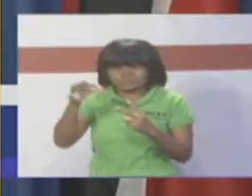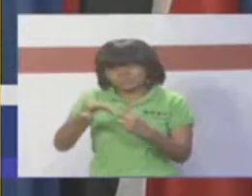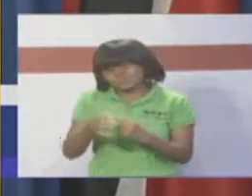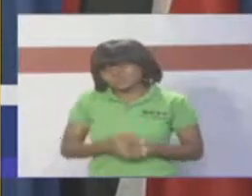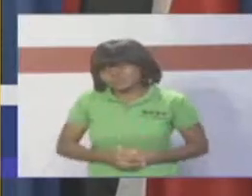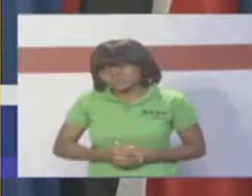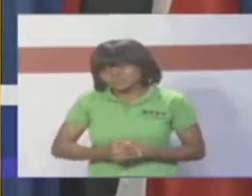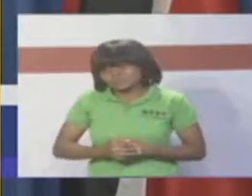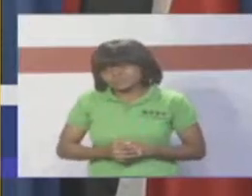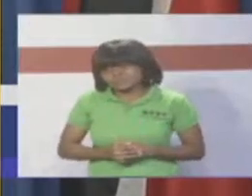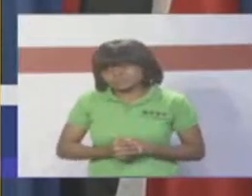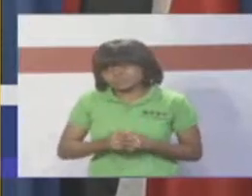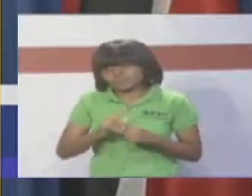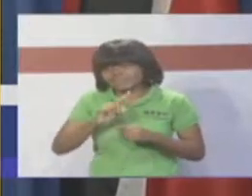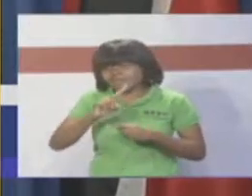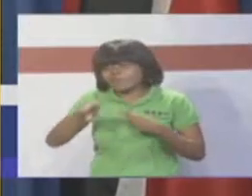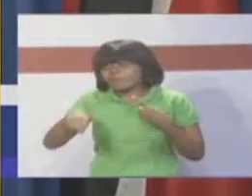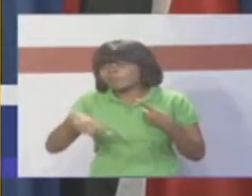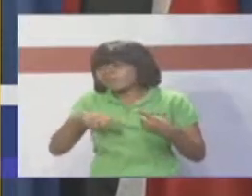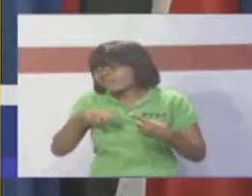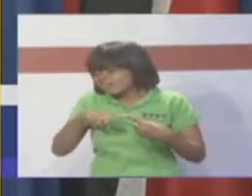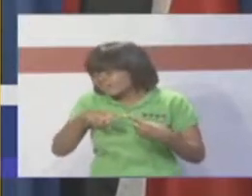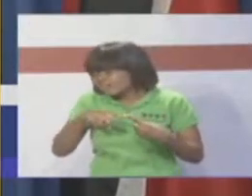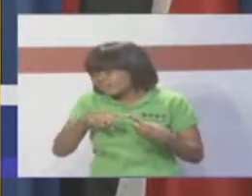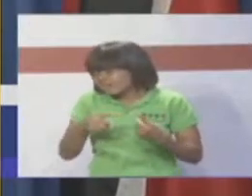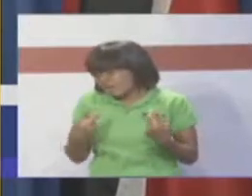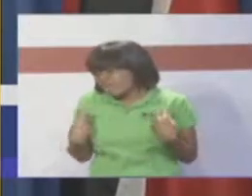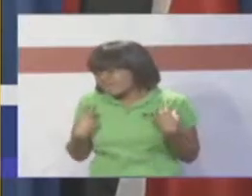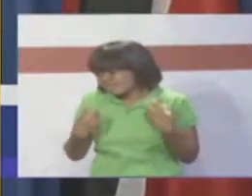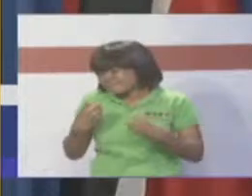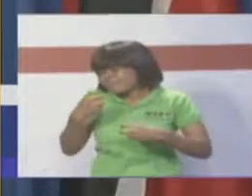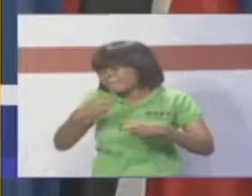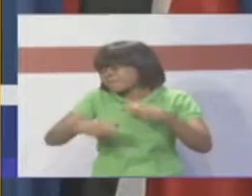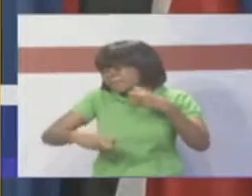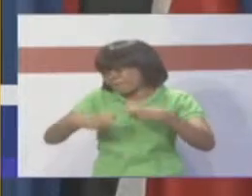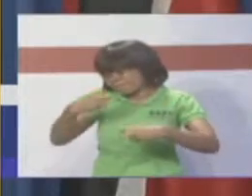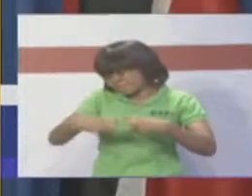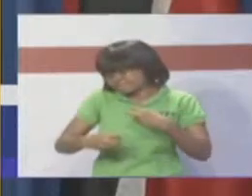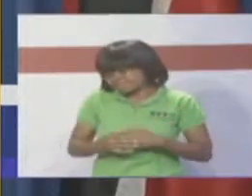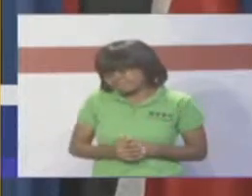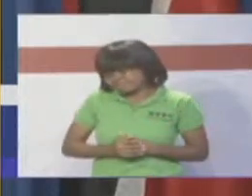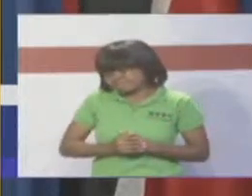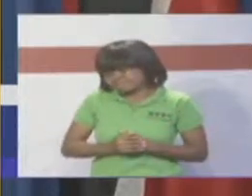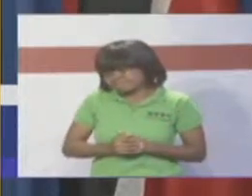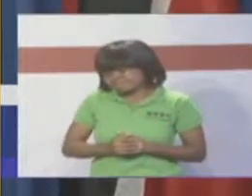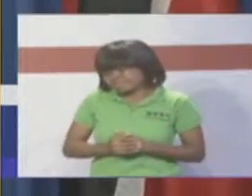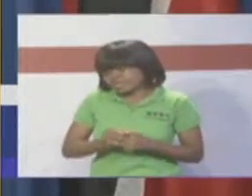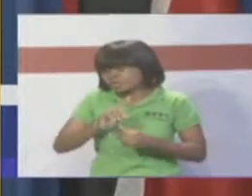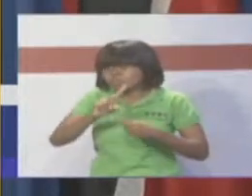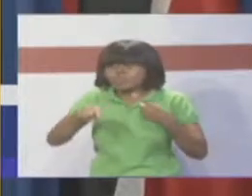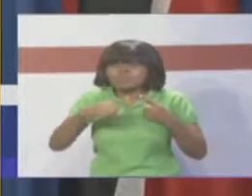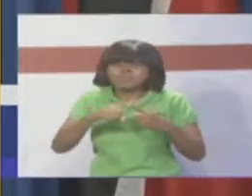when it breaks, it will not break in the parallel healthcare system.